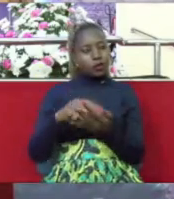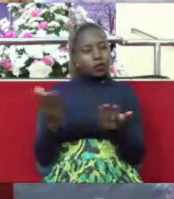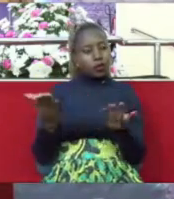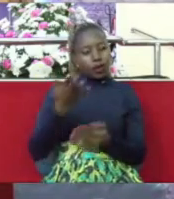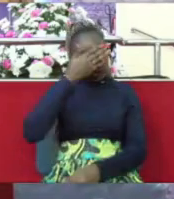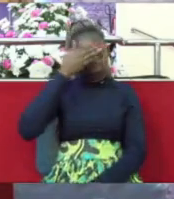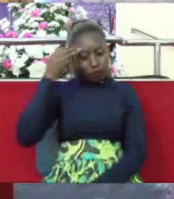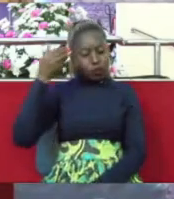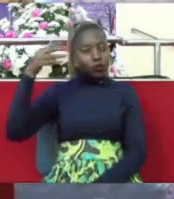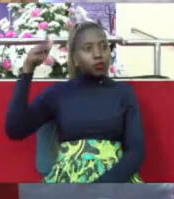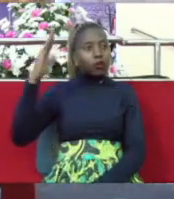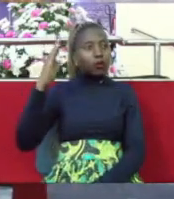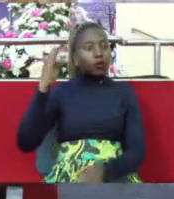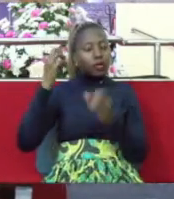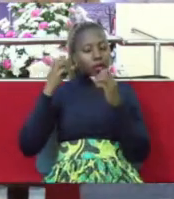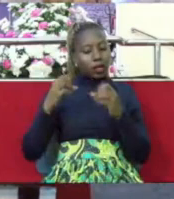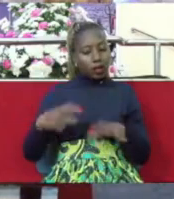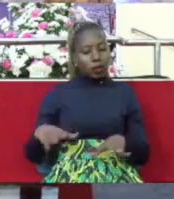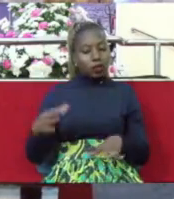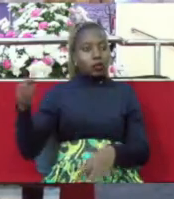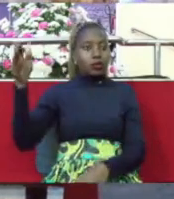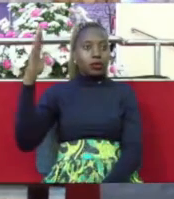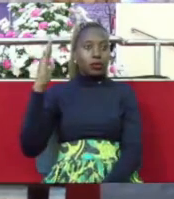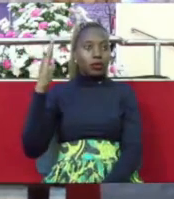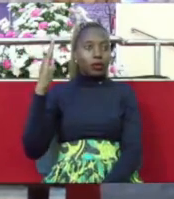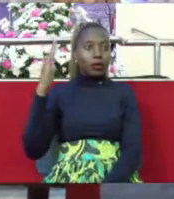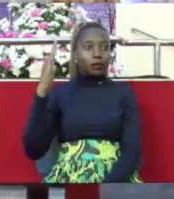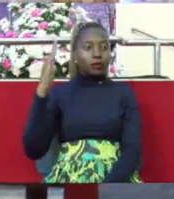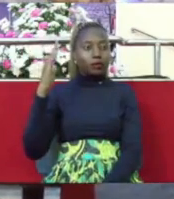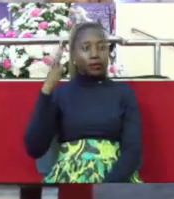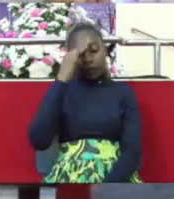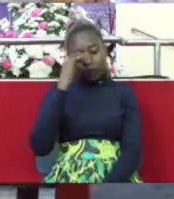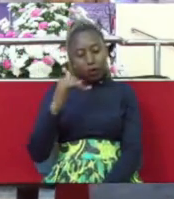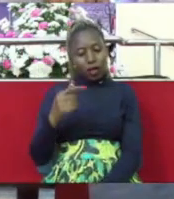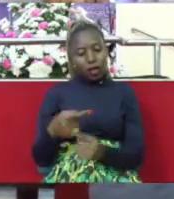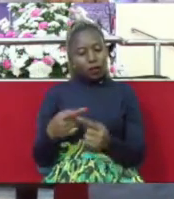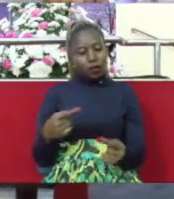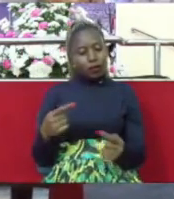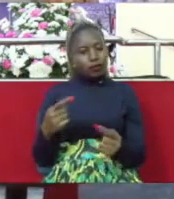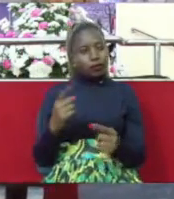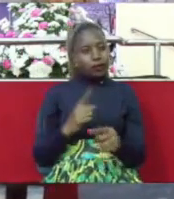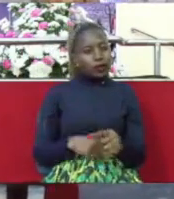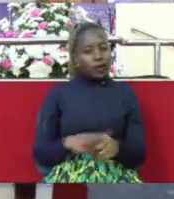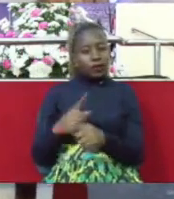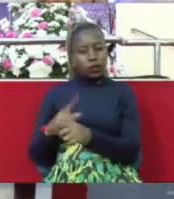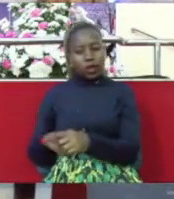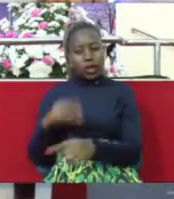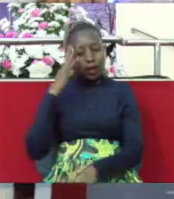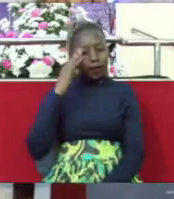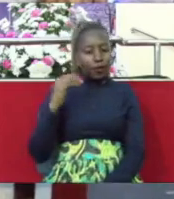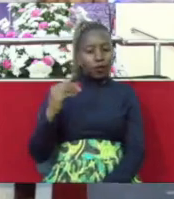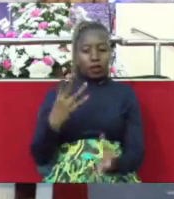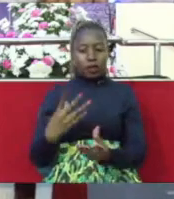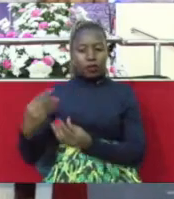Mungu wao. They lost their God. Wakampoteza Mungu wao. Because from time to time Moses would go to the mountain to seek counsel